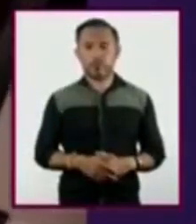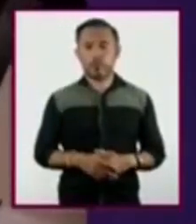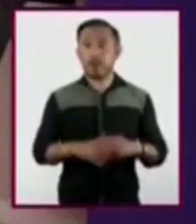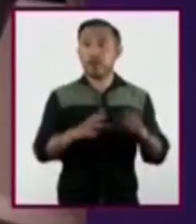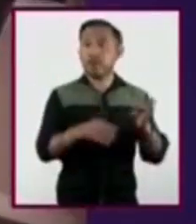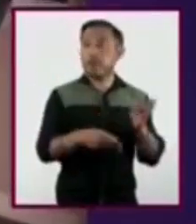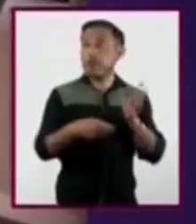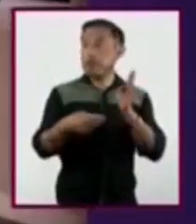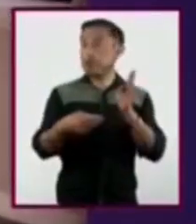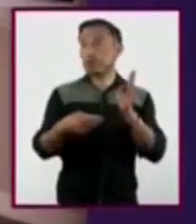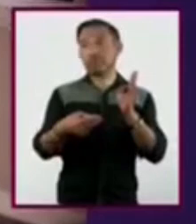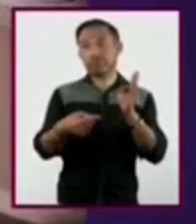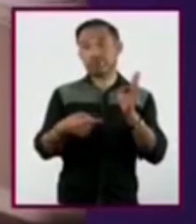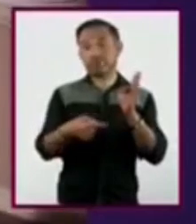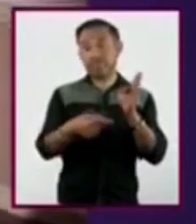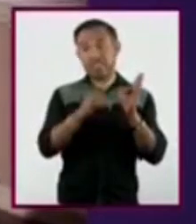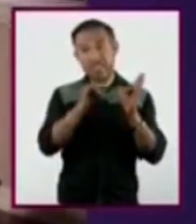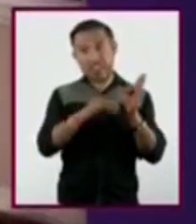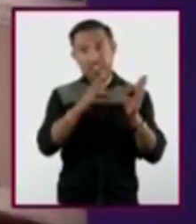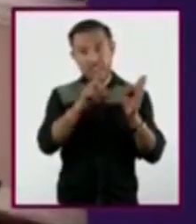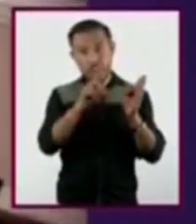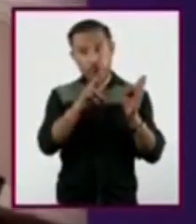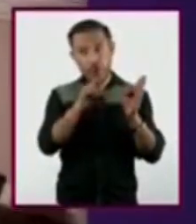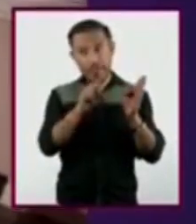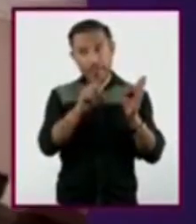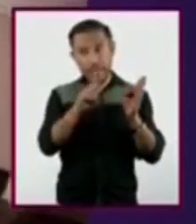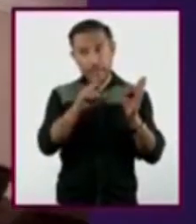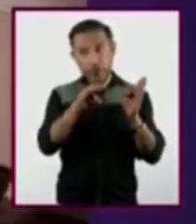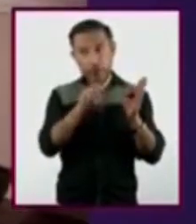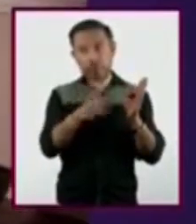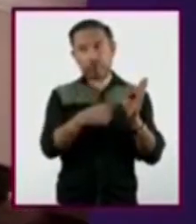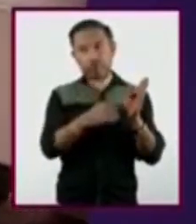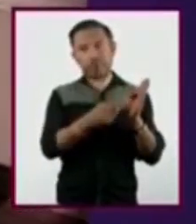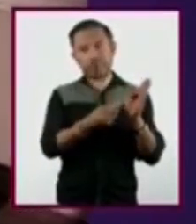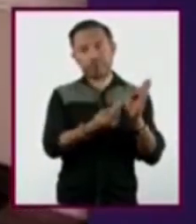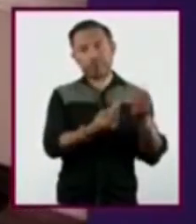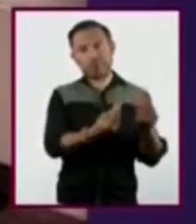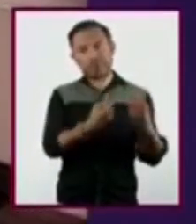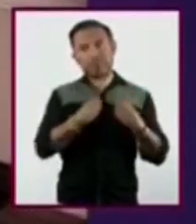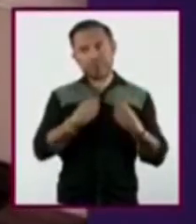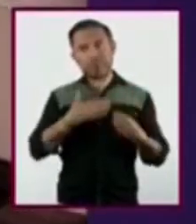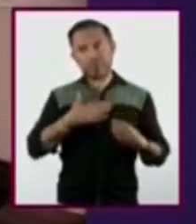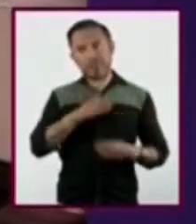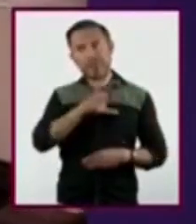I am Dolores del Rio. I played the role of Dolores del Rio.